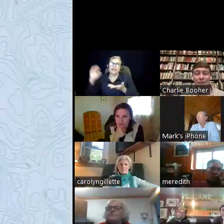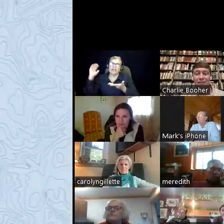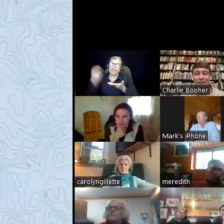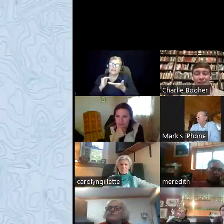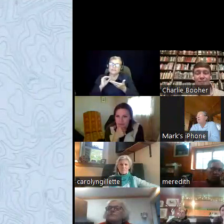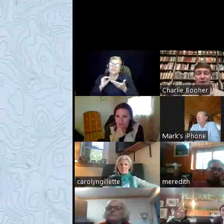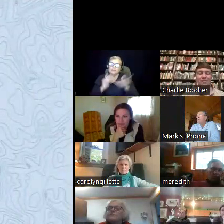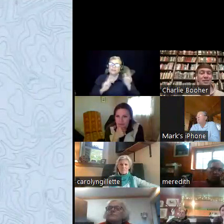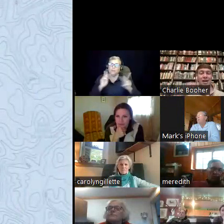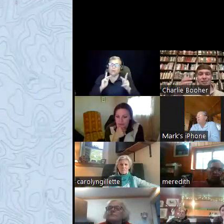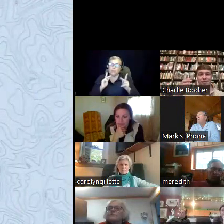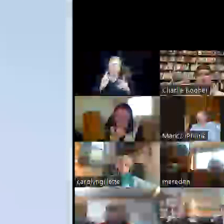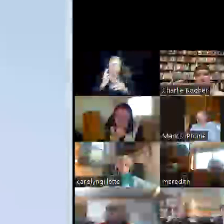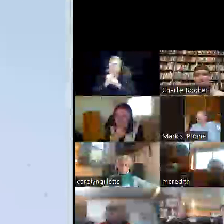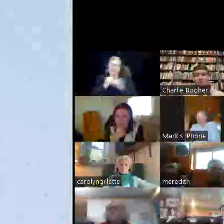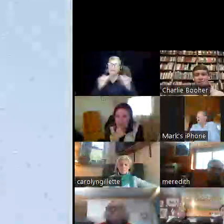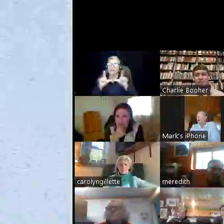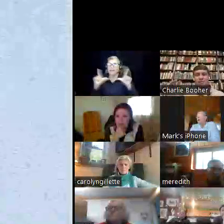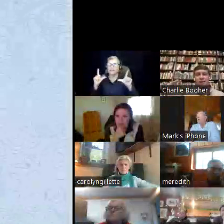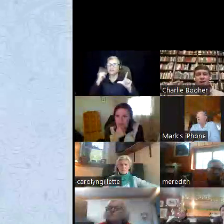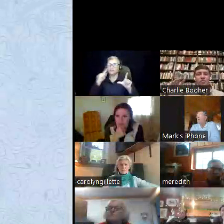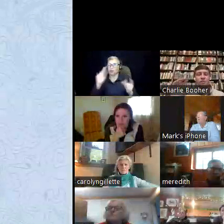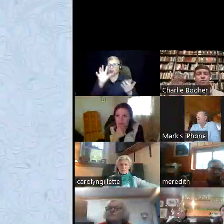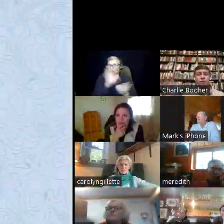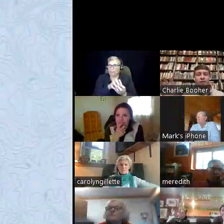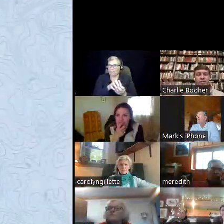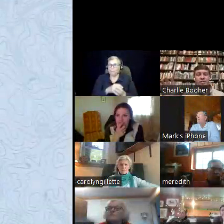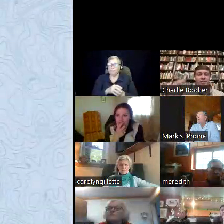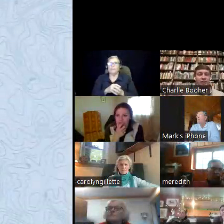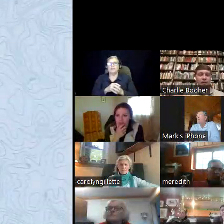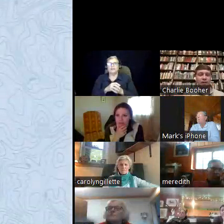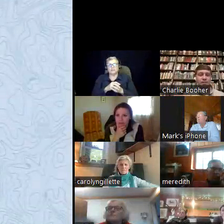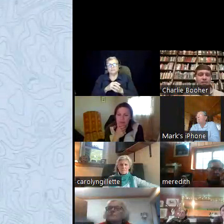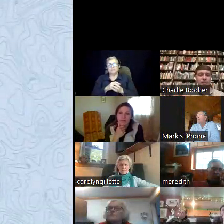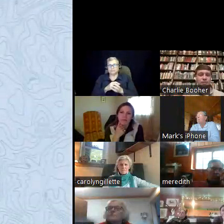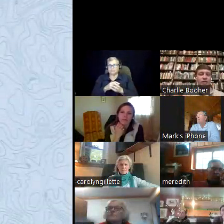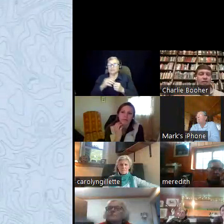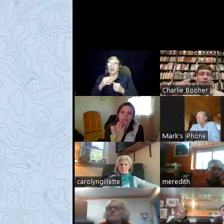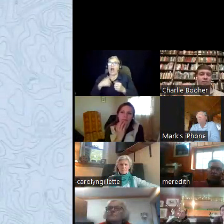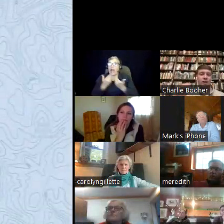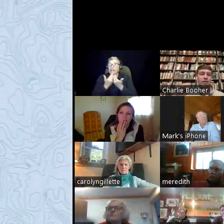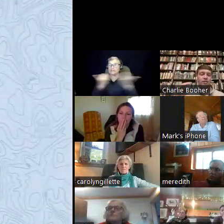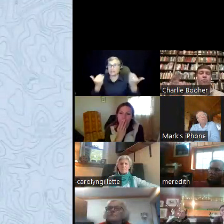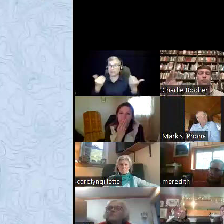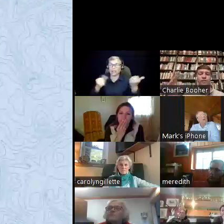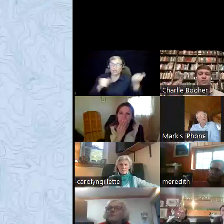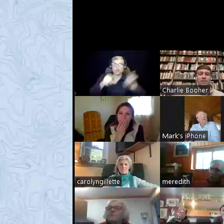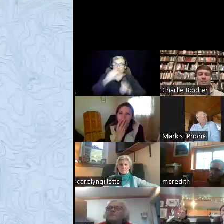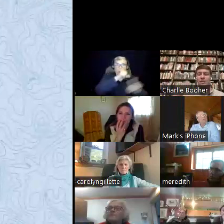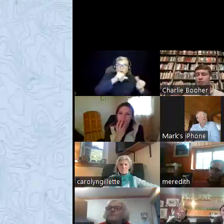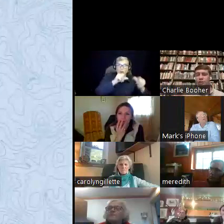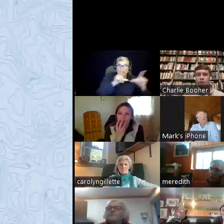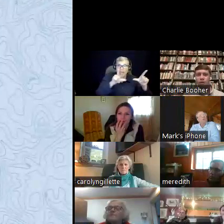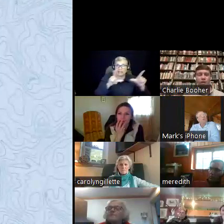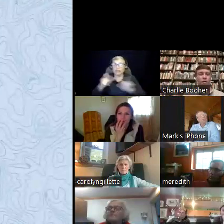I often think about these kinds of questions in terms of social license and legal license, right? And a social license